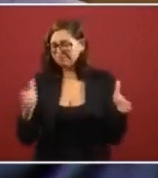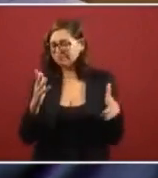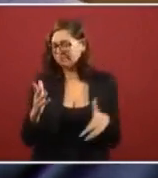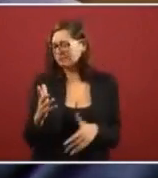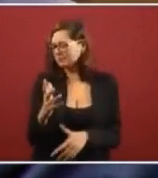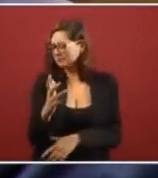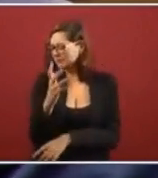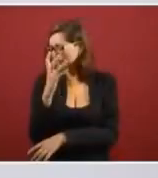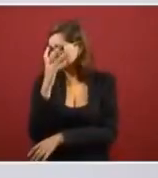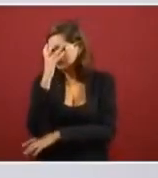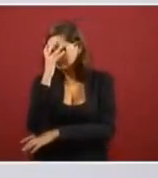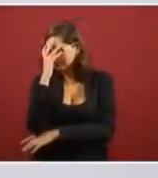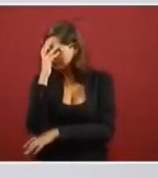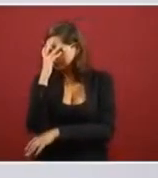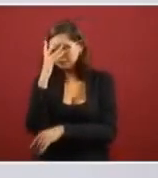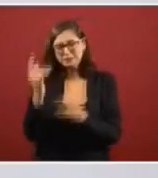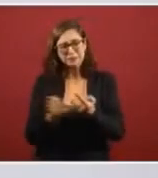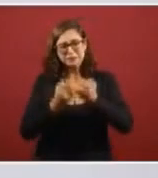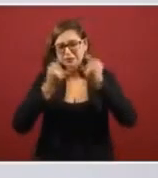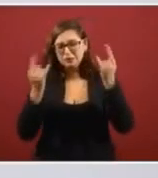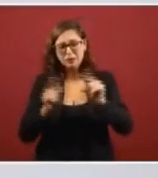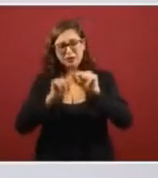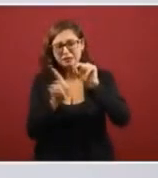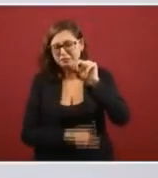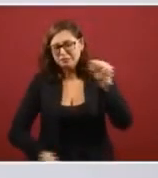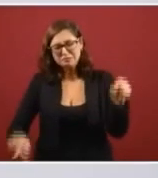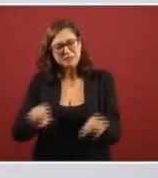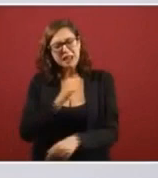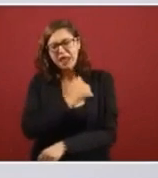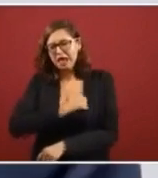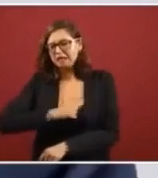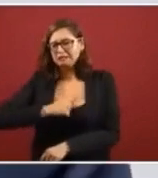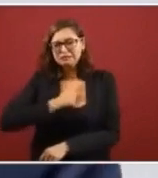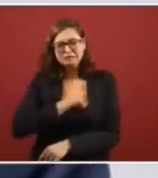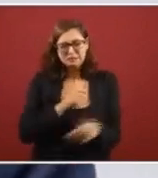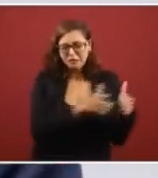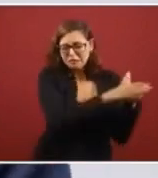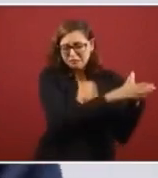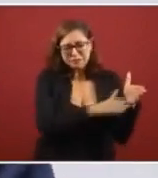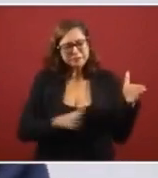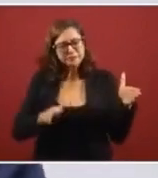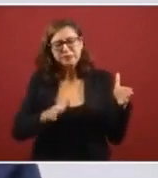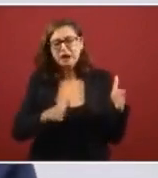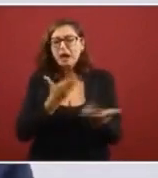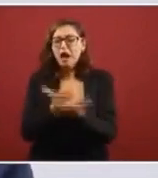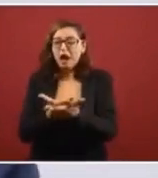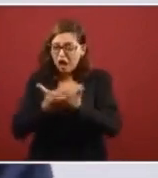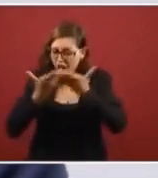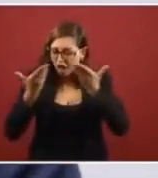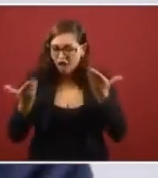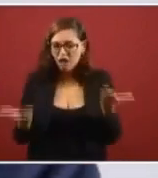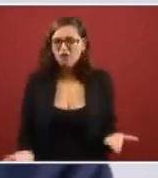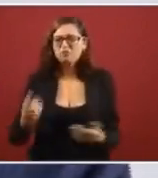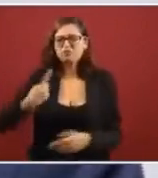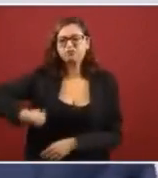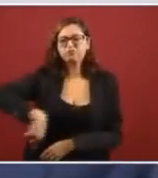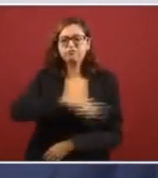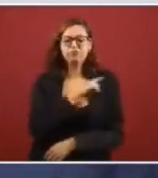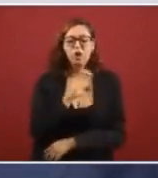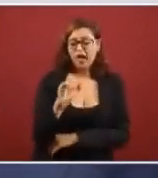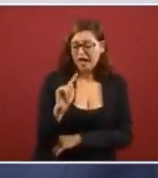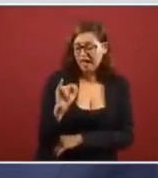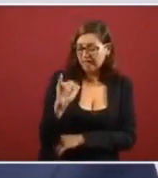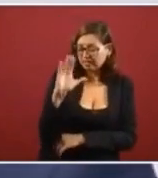the most embarrassing epochs of our history in Mexico if we continue to